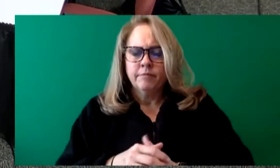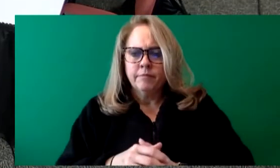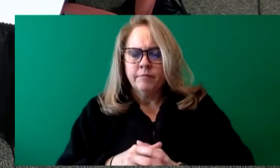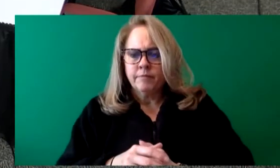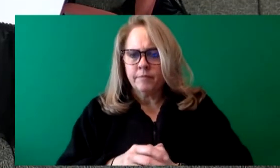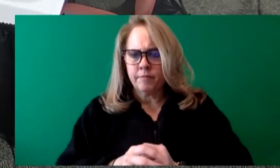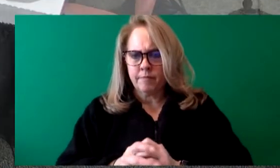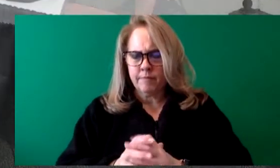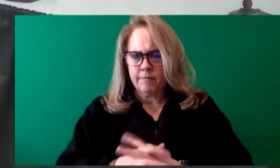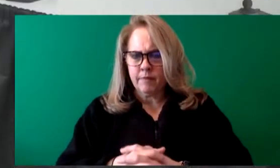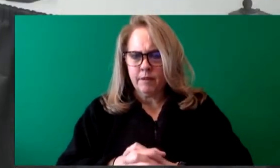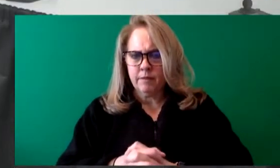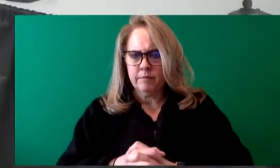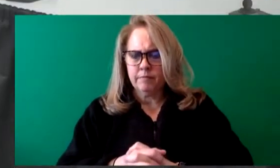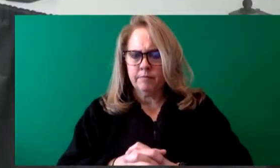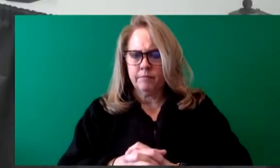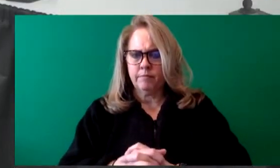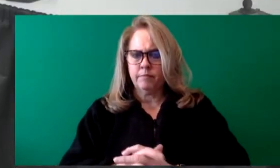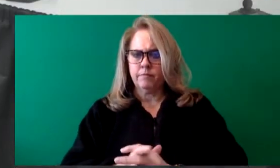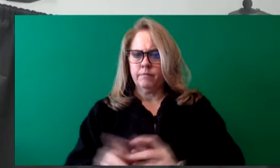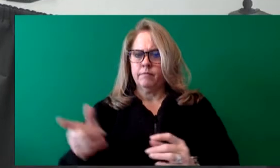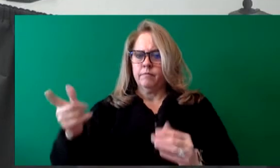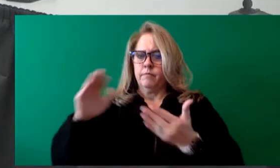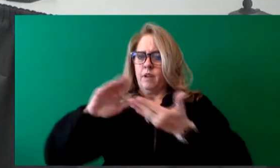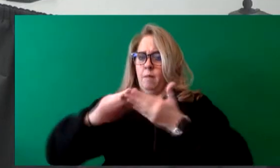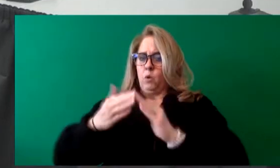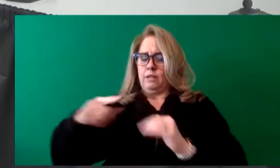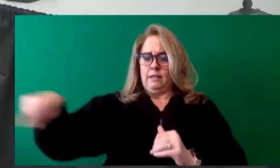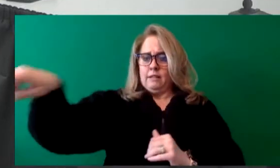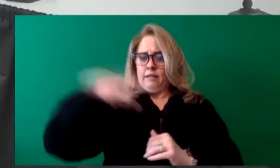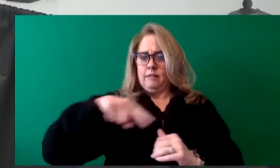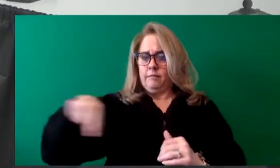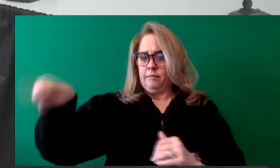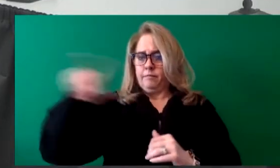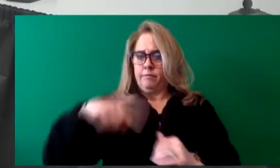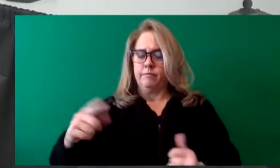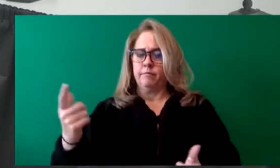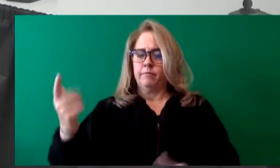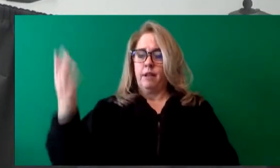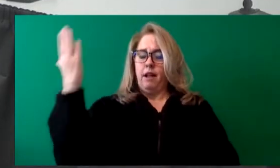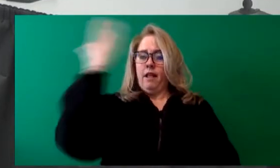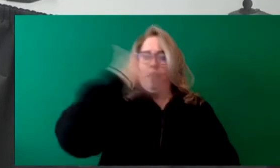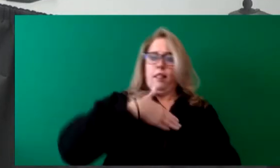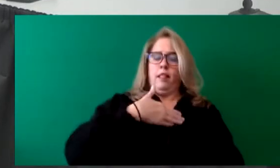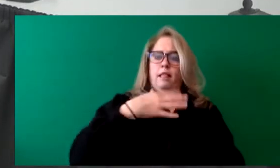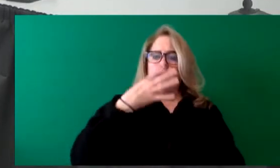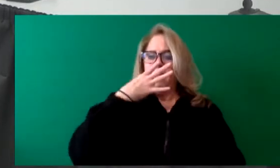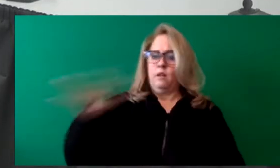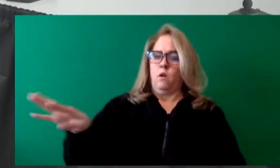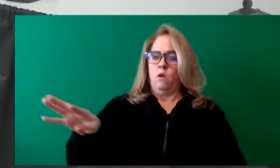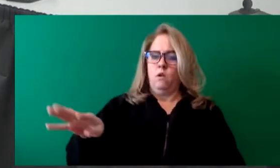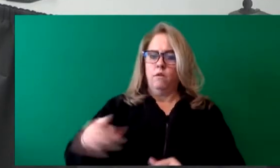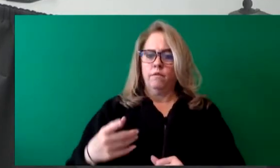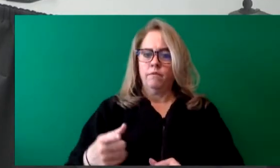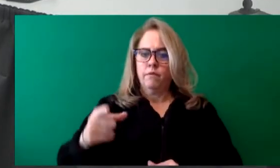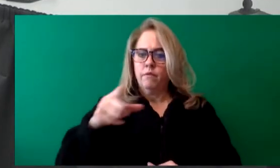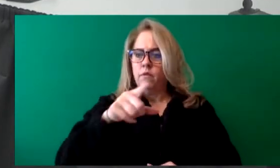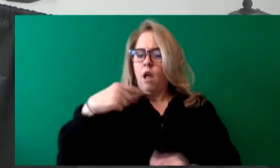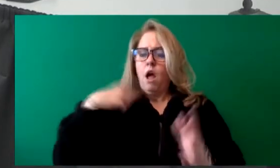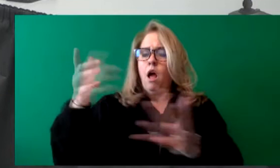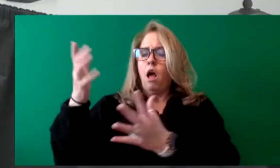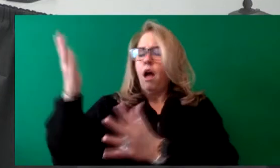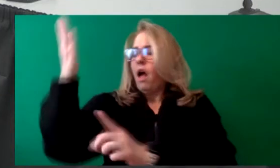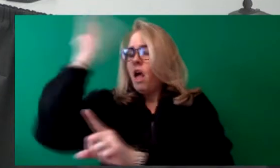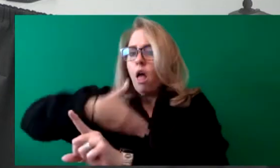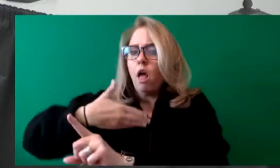a segment of our community that's often overlooked. And I so much appreciate you looking at every single person in our community,